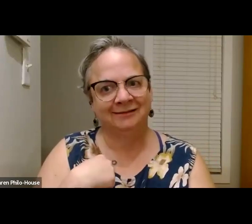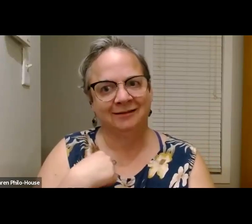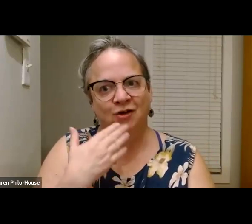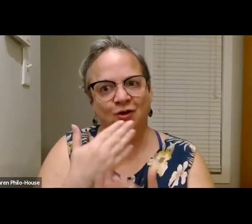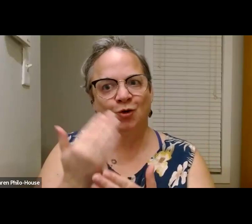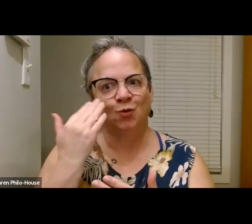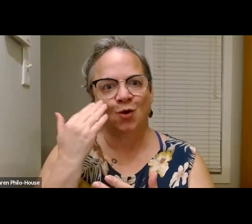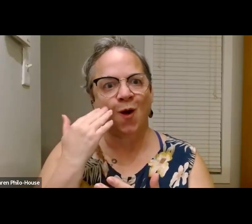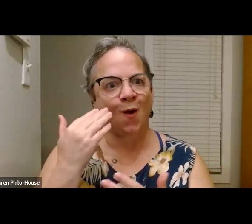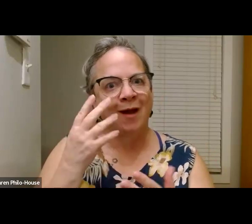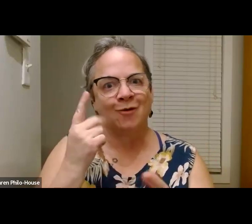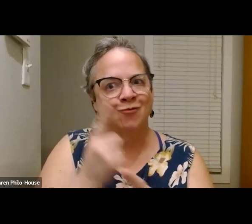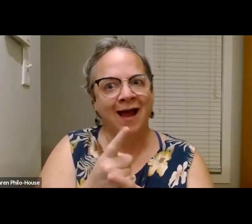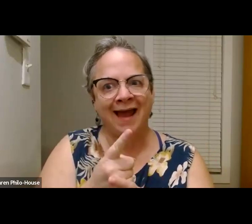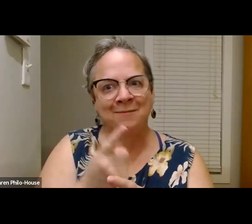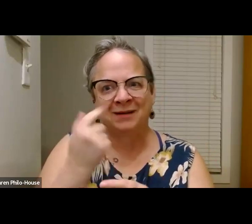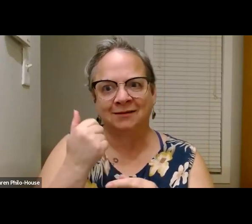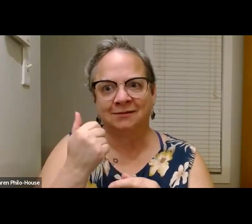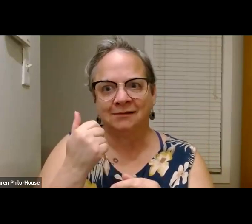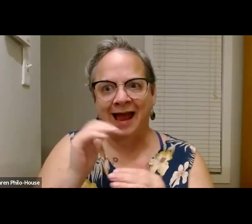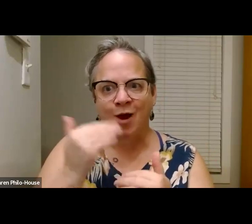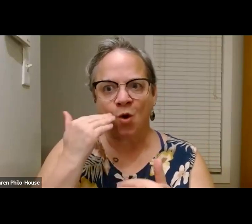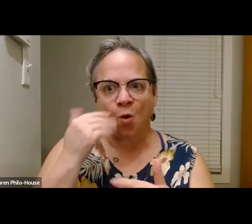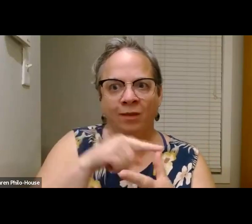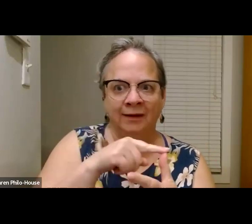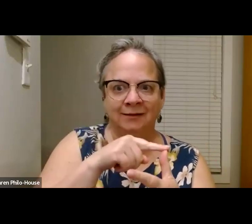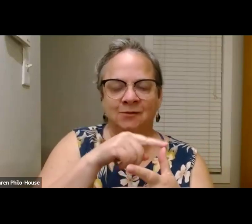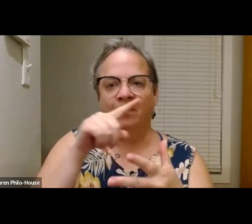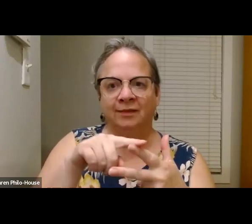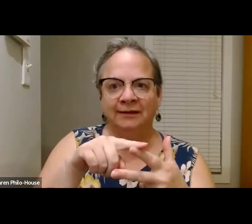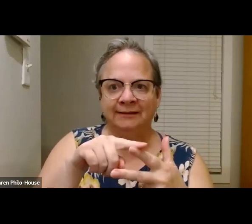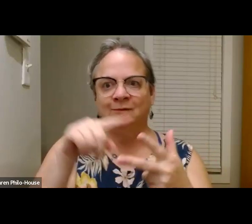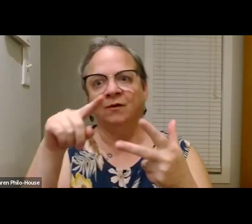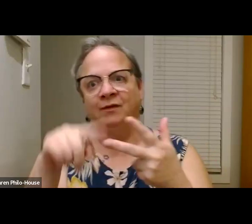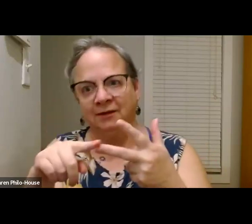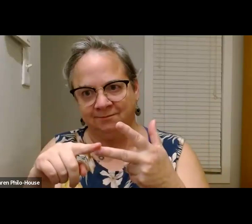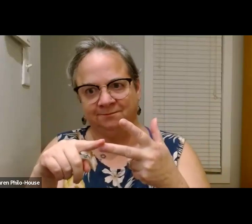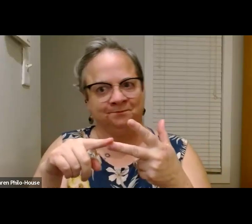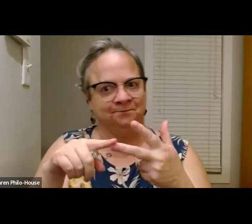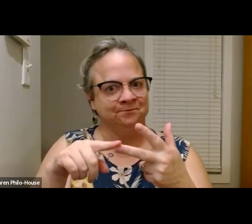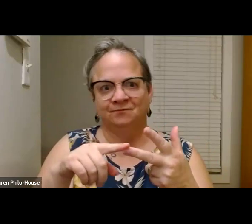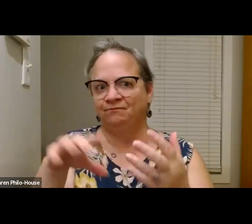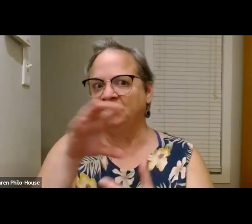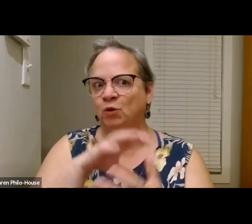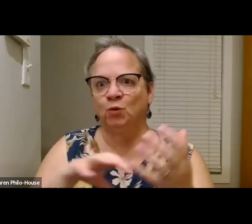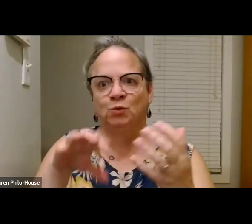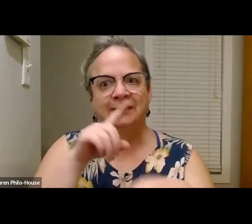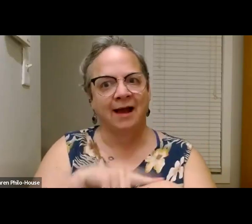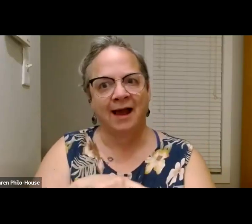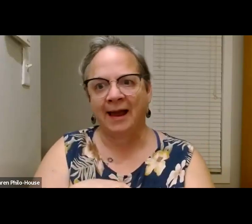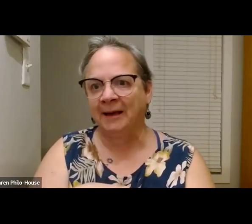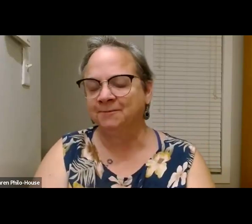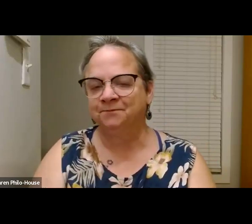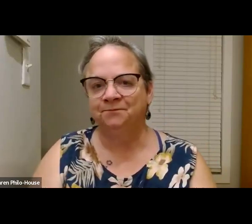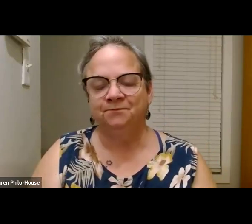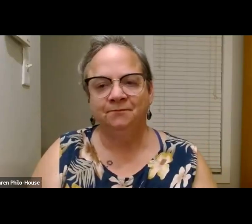a new term for me. It's really good to know. And you're never sure which one you have,